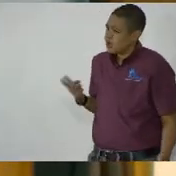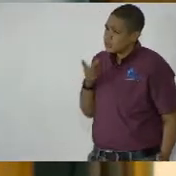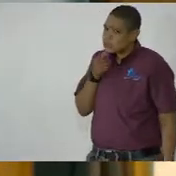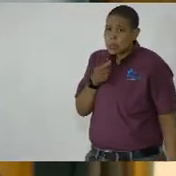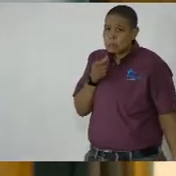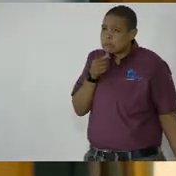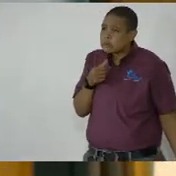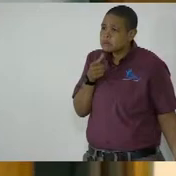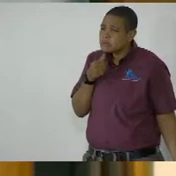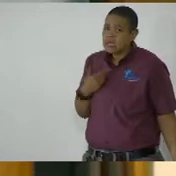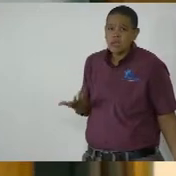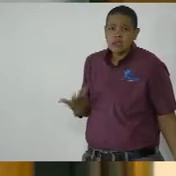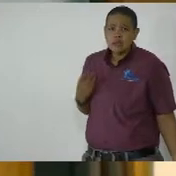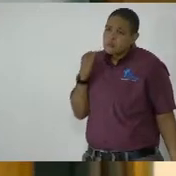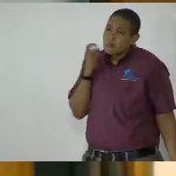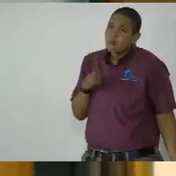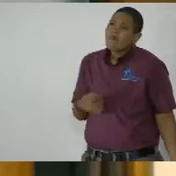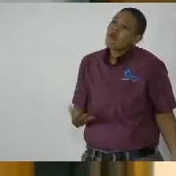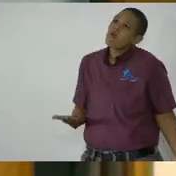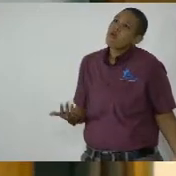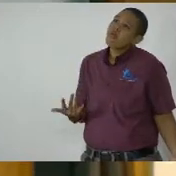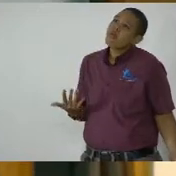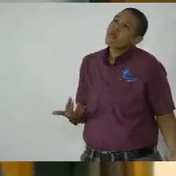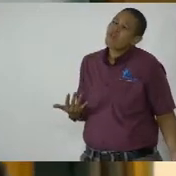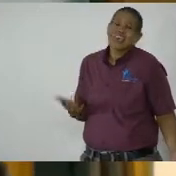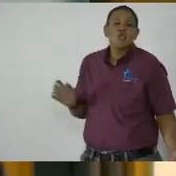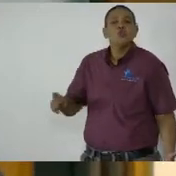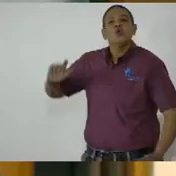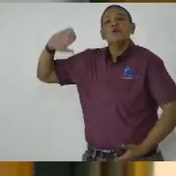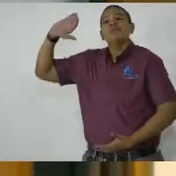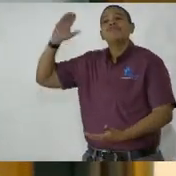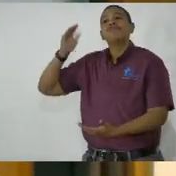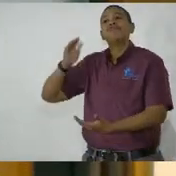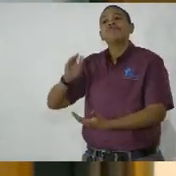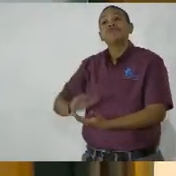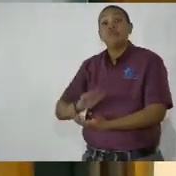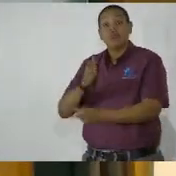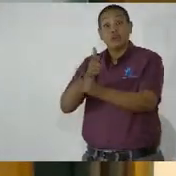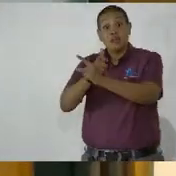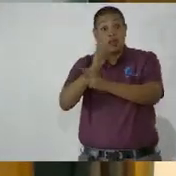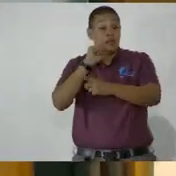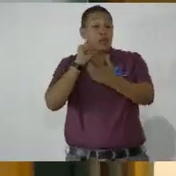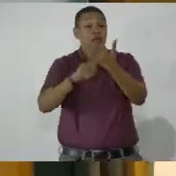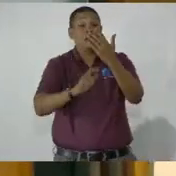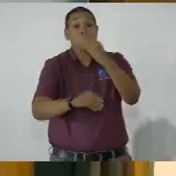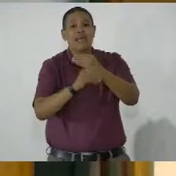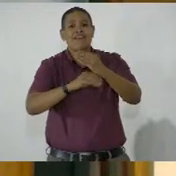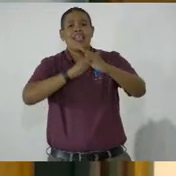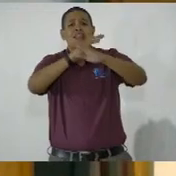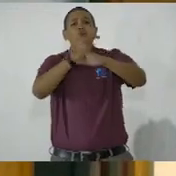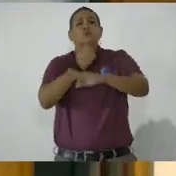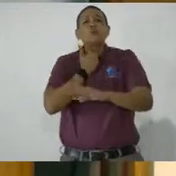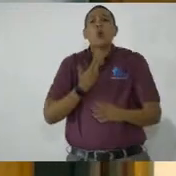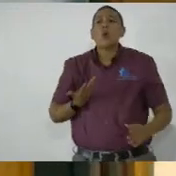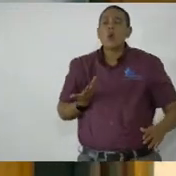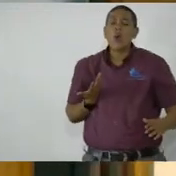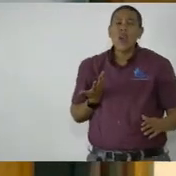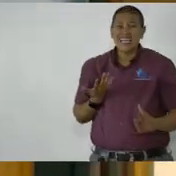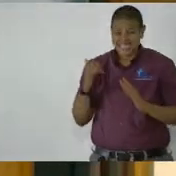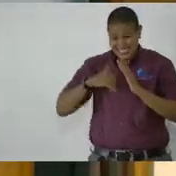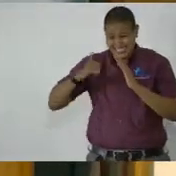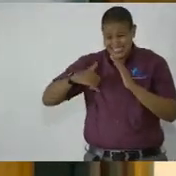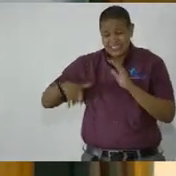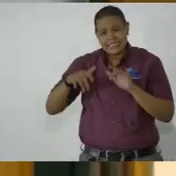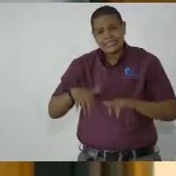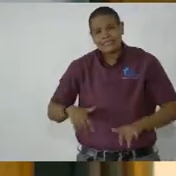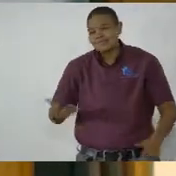reduced, even though we recognize that there's a constraint in terms of transcript being available, and